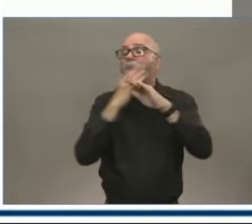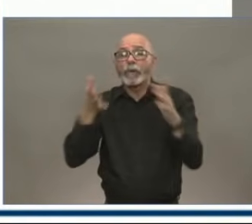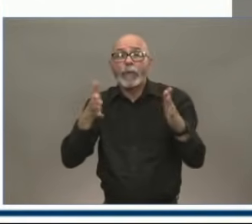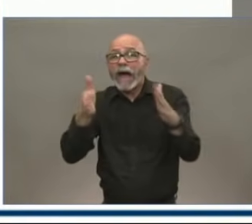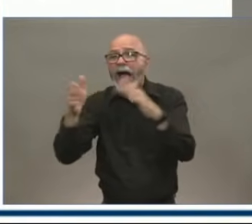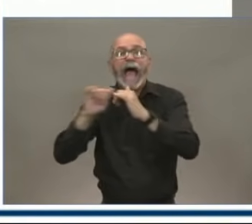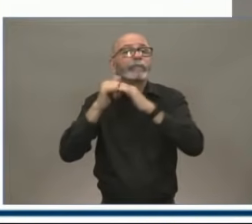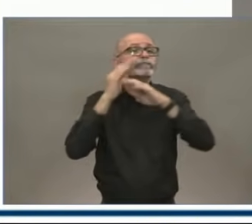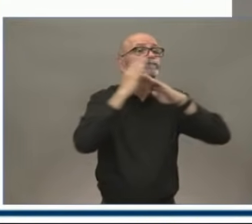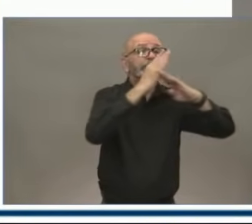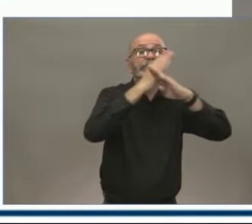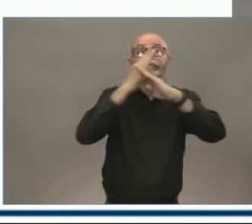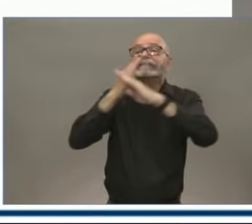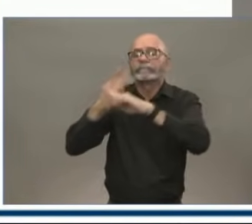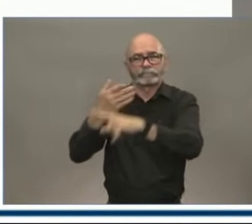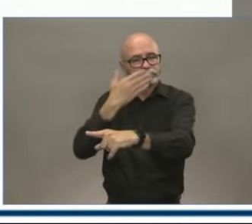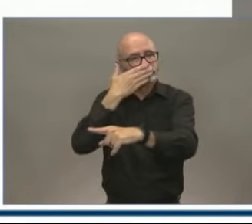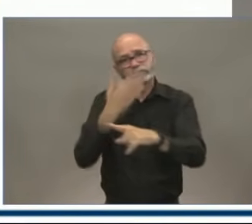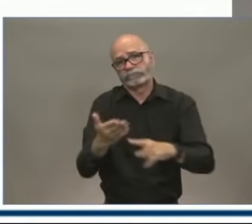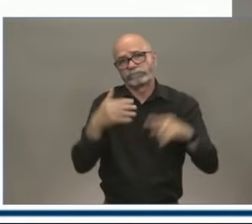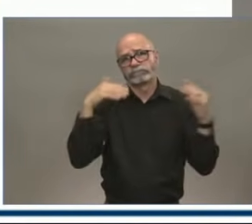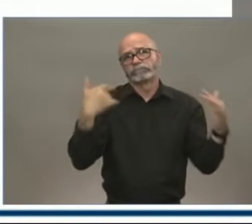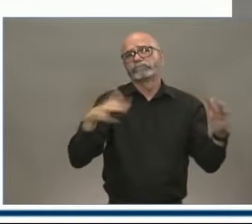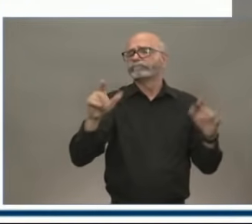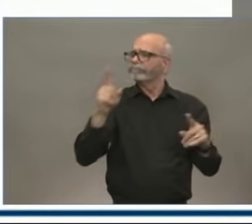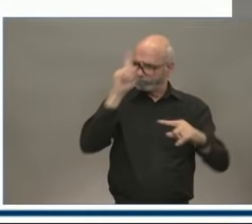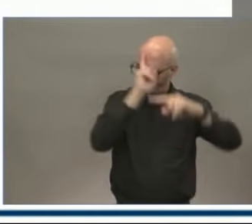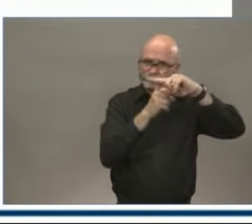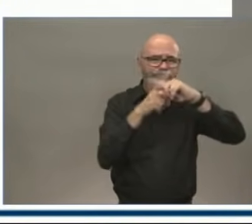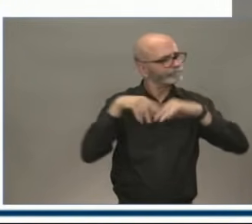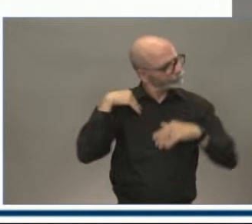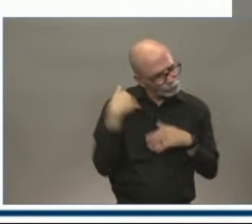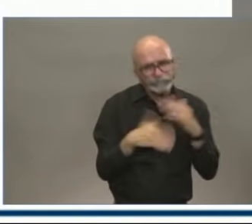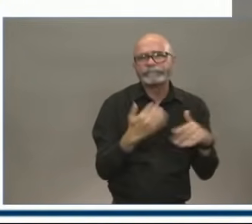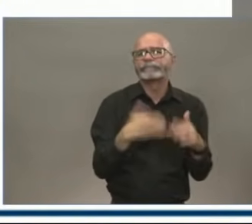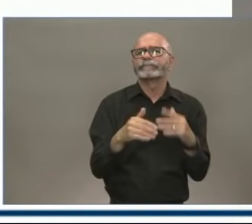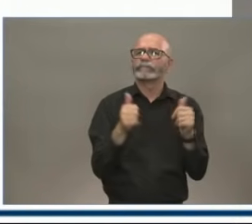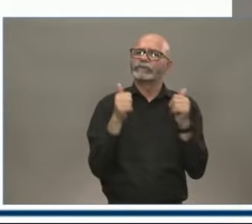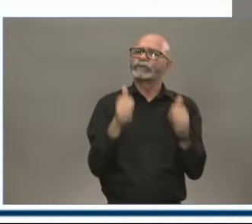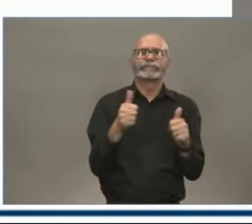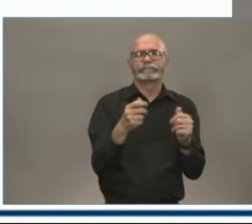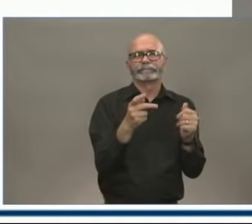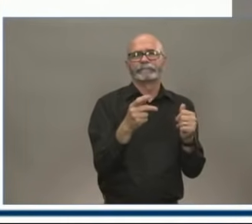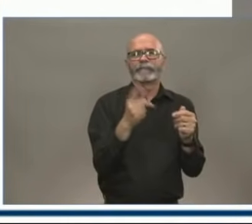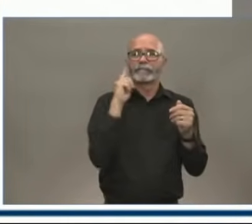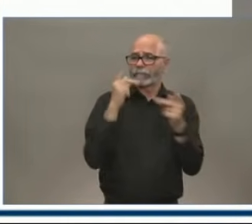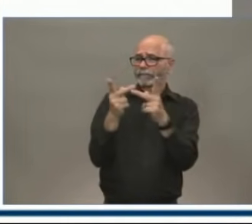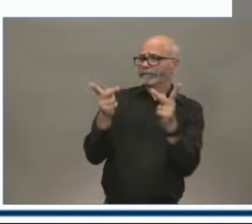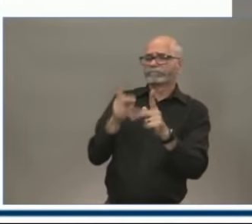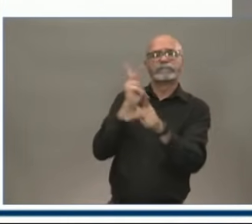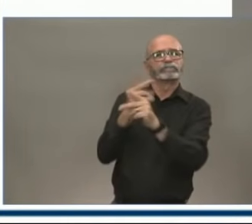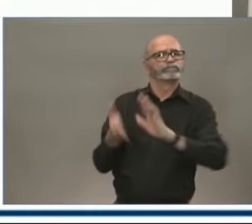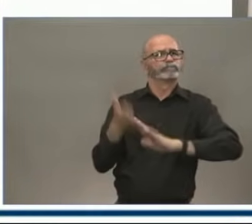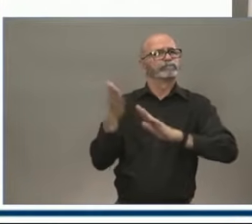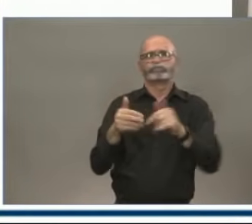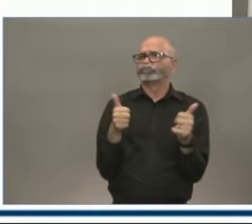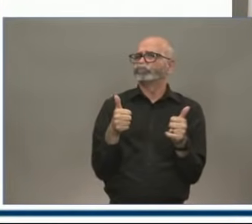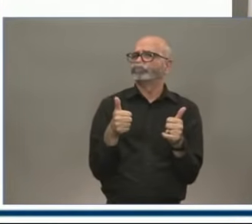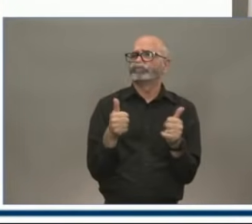working as quickly as possible to make sure that that facility is up and going as soon as we can. Go ahead with your follow-up,